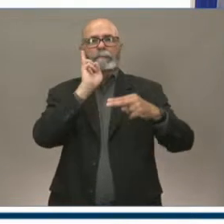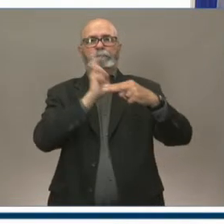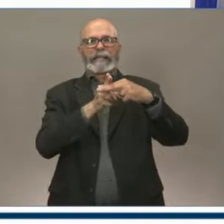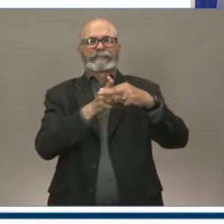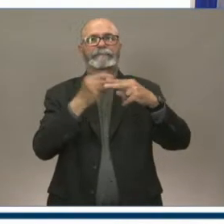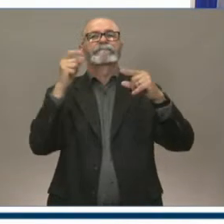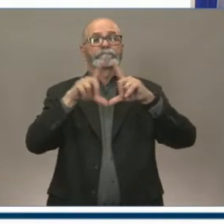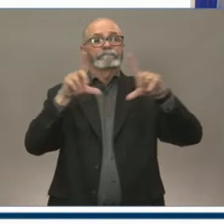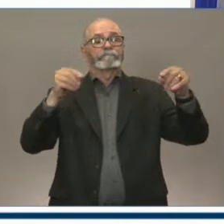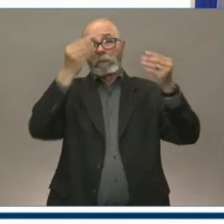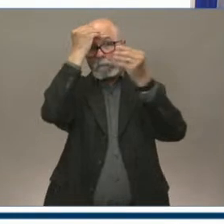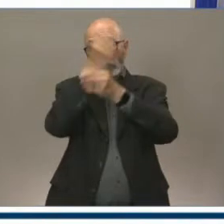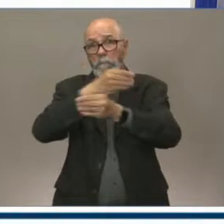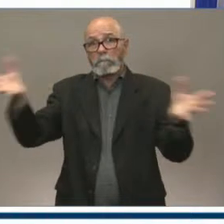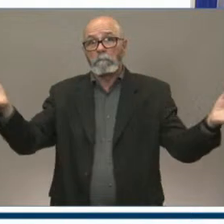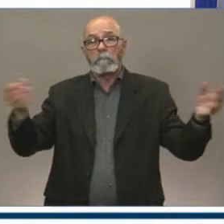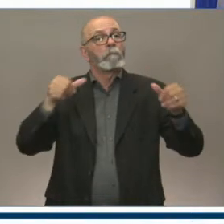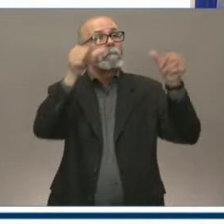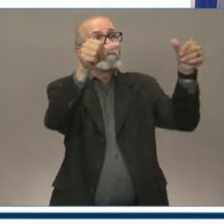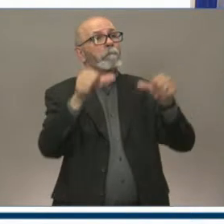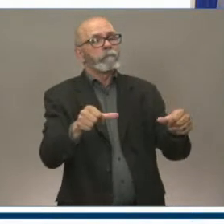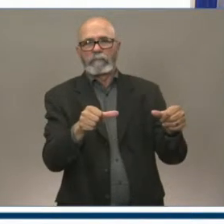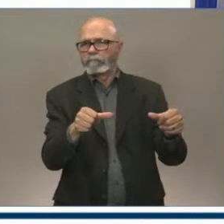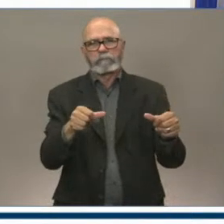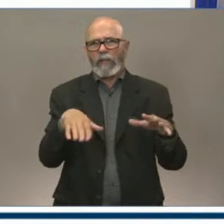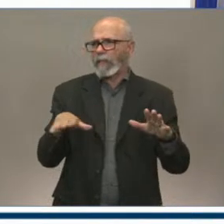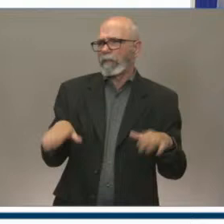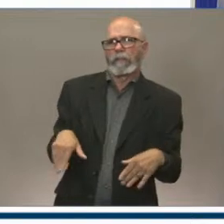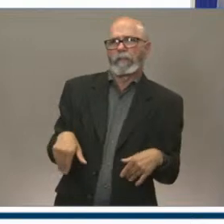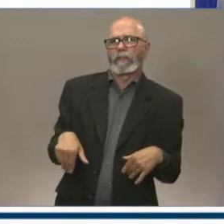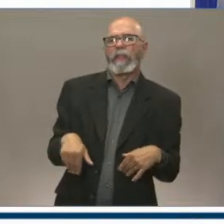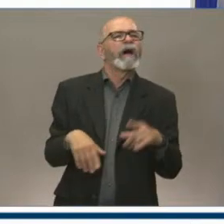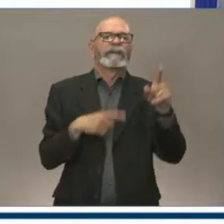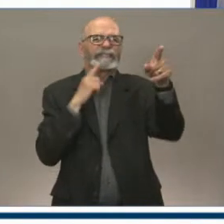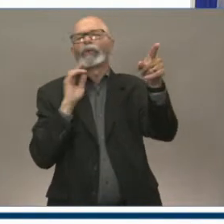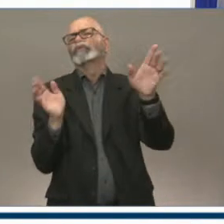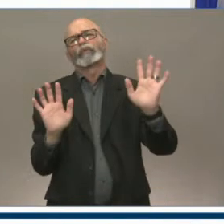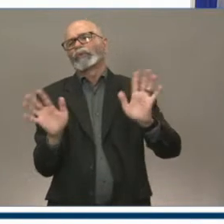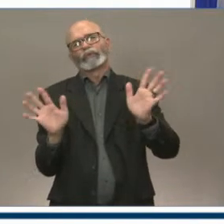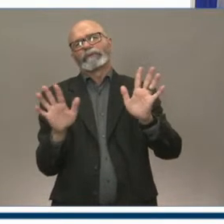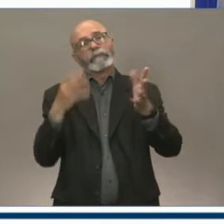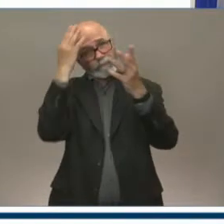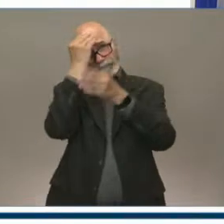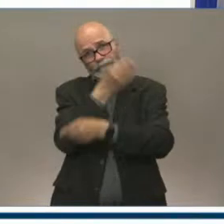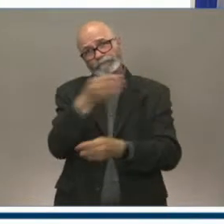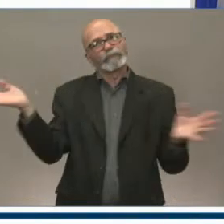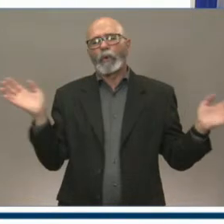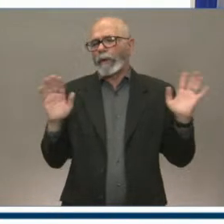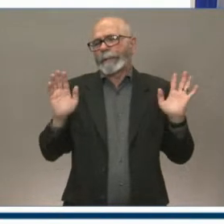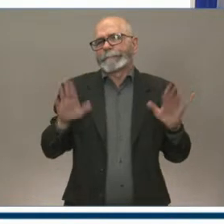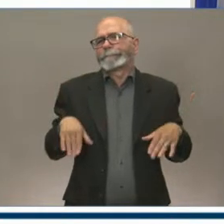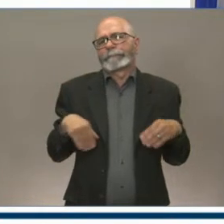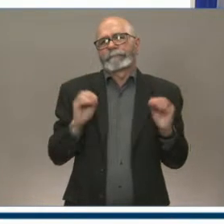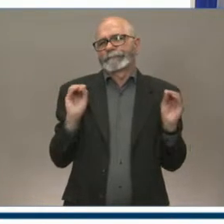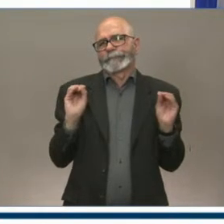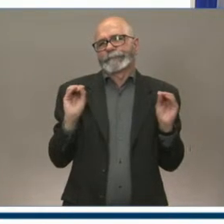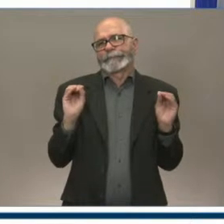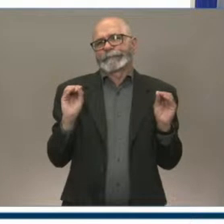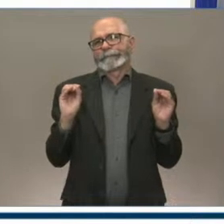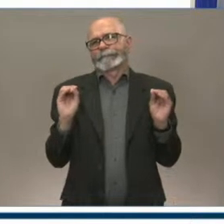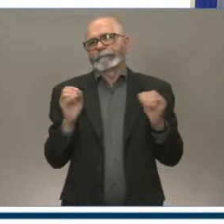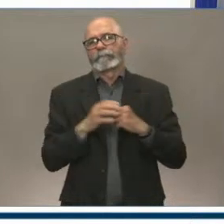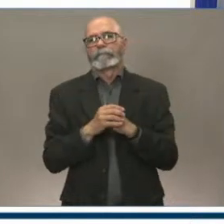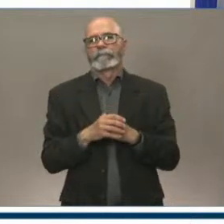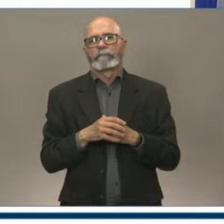the department tells us they're no longer telling the broader public. So why is it that when I go to